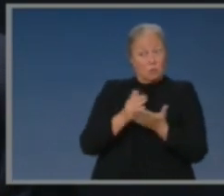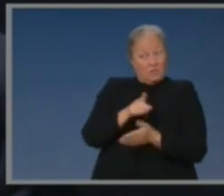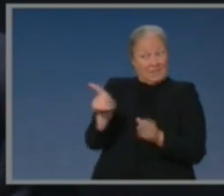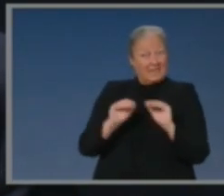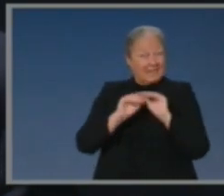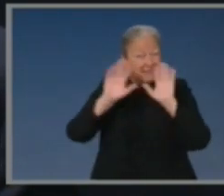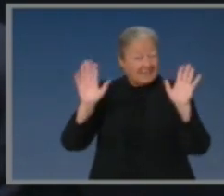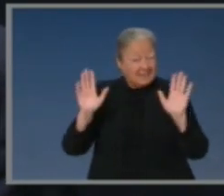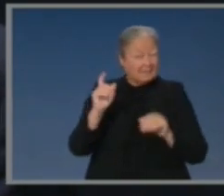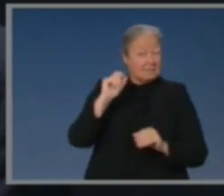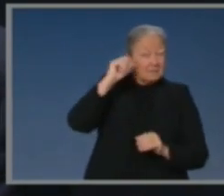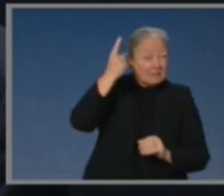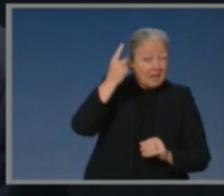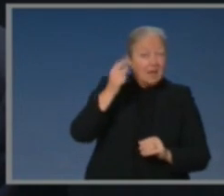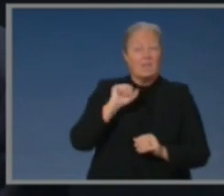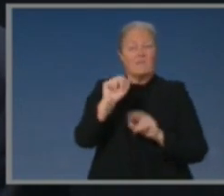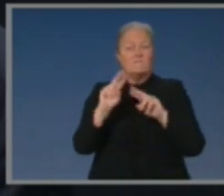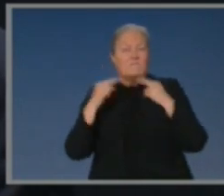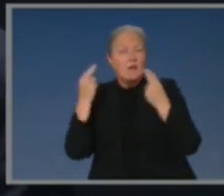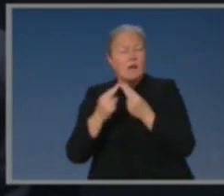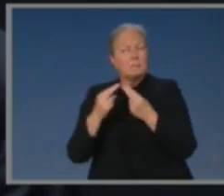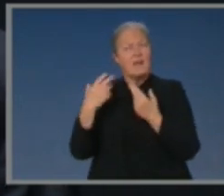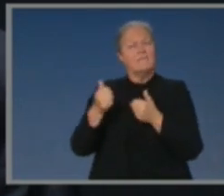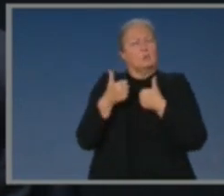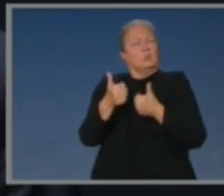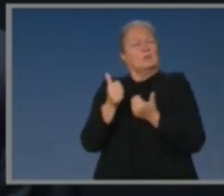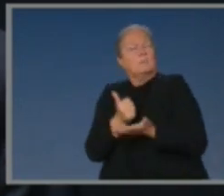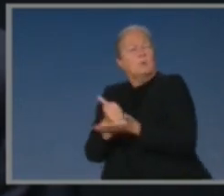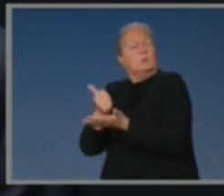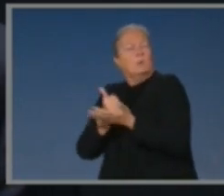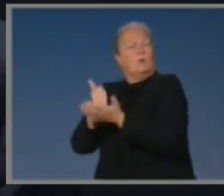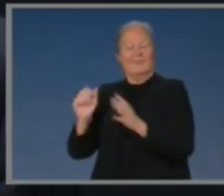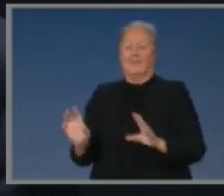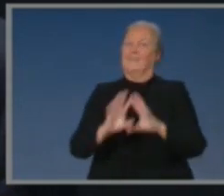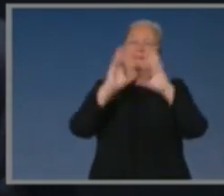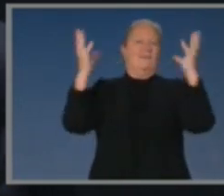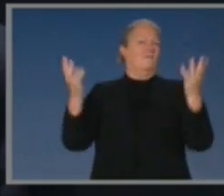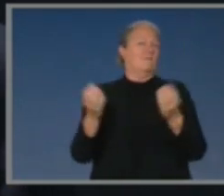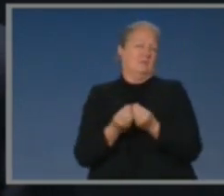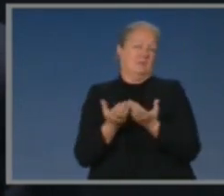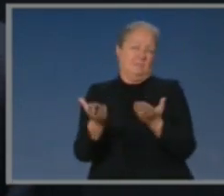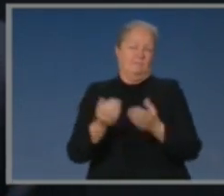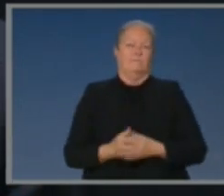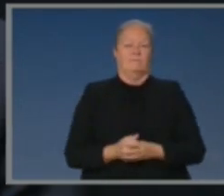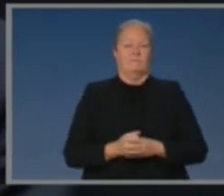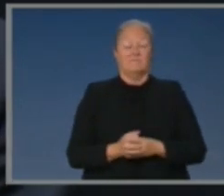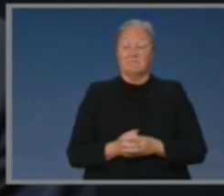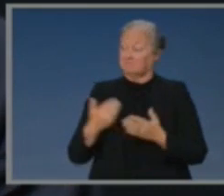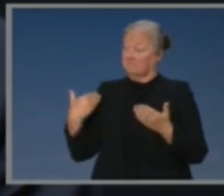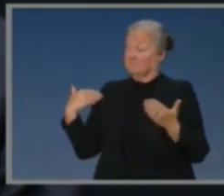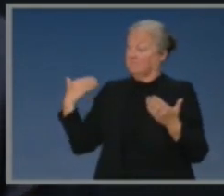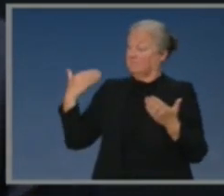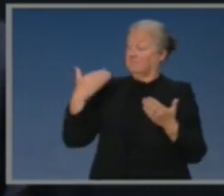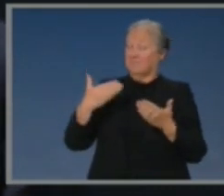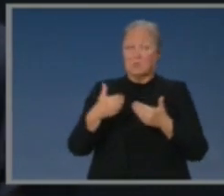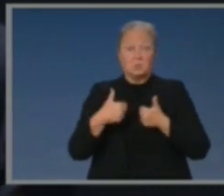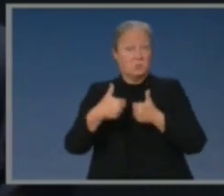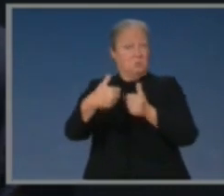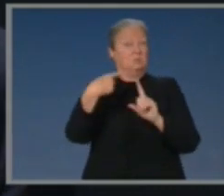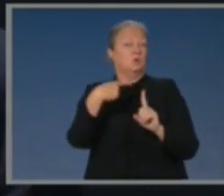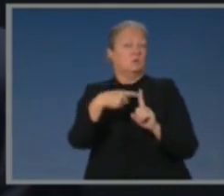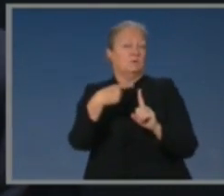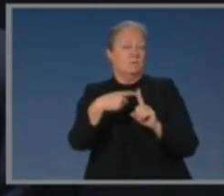supported, and that communication process right through the workplace. That has gone really well, and with the